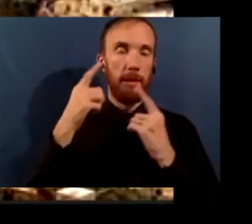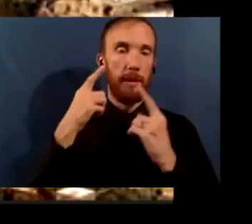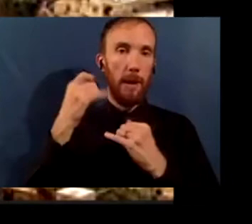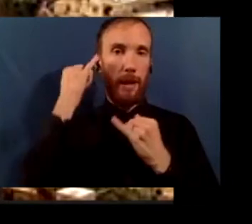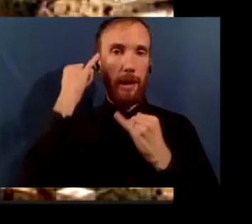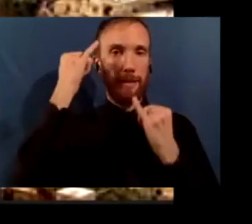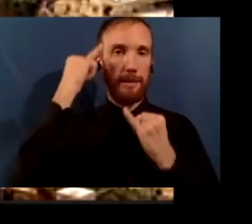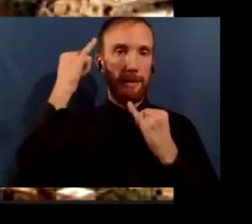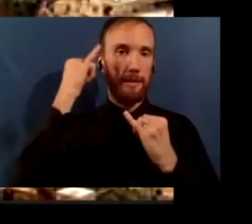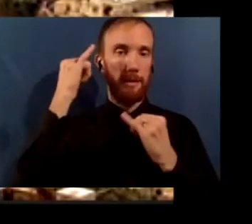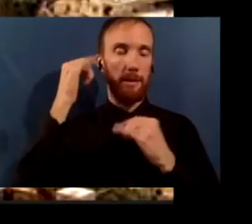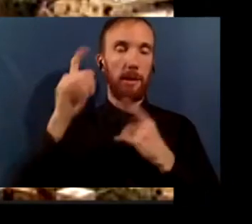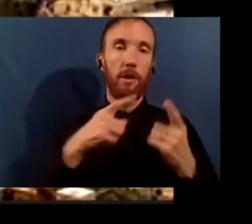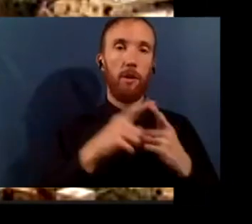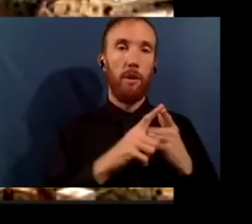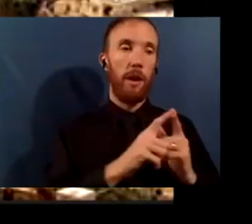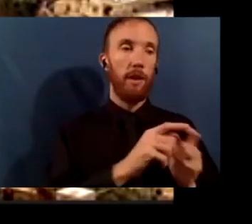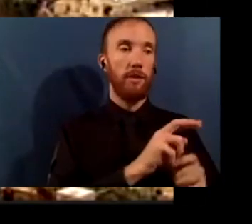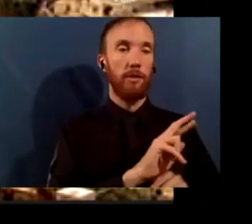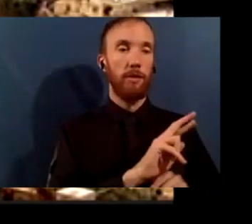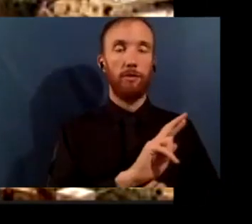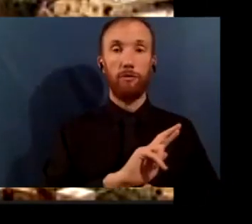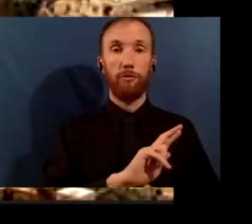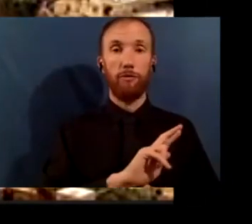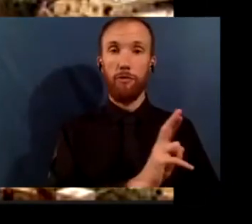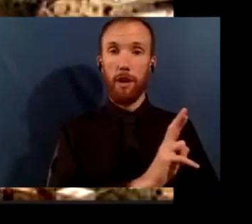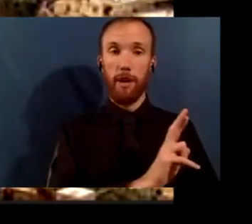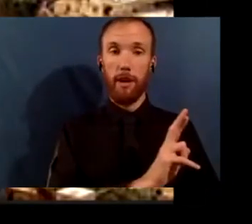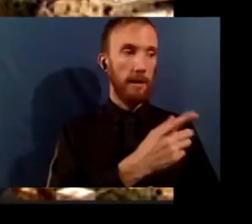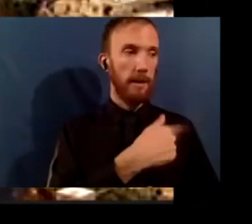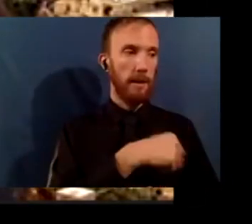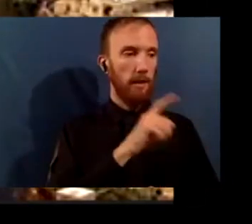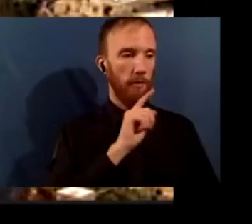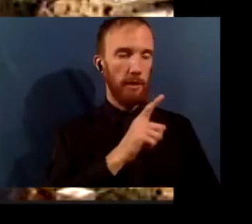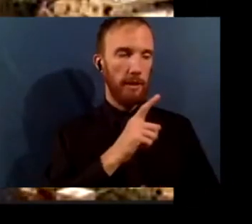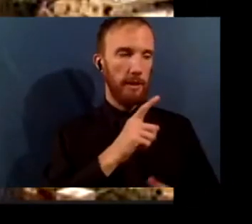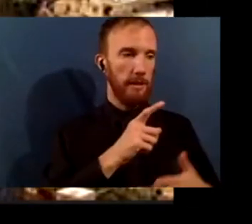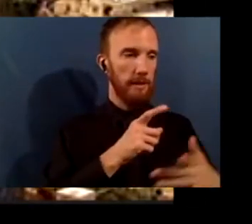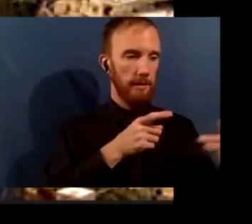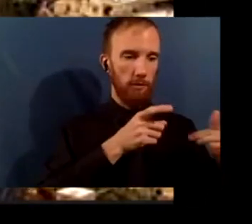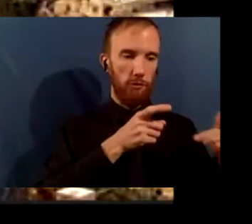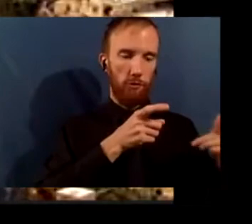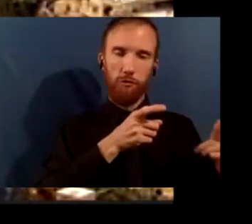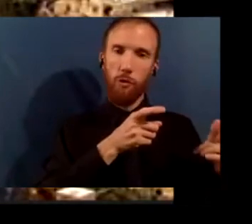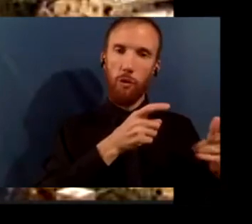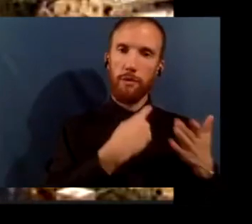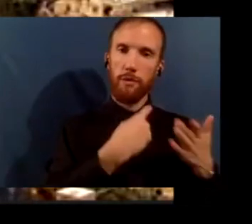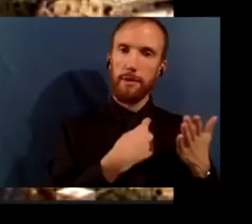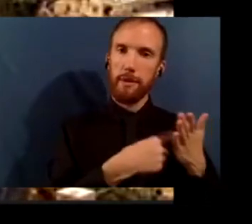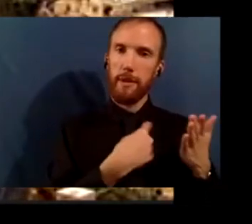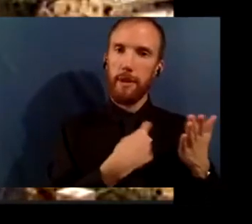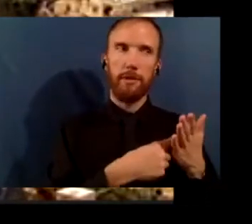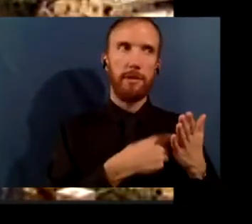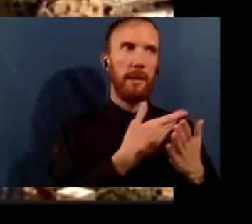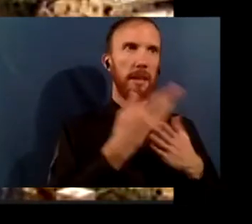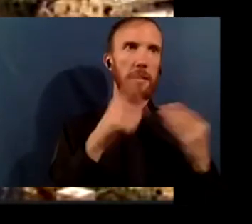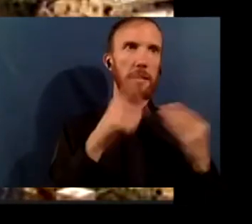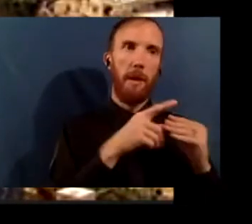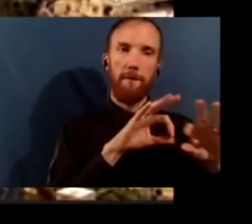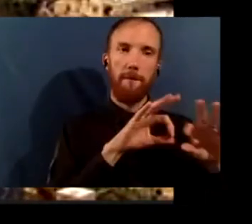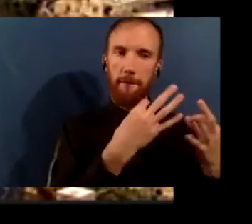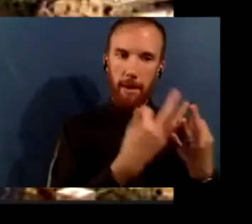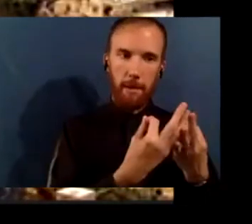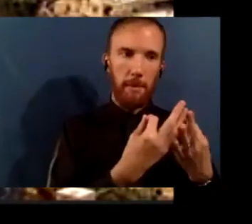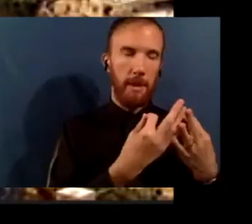when the right has successfully shaped and controlled the discussions around so many topics, as you know, family, et cetera,